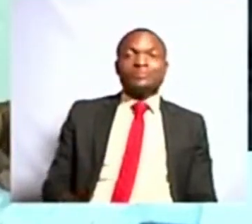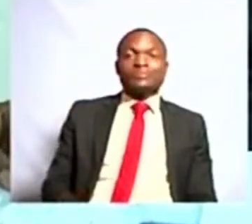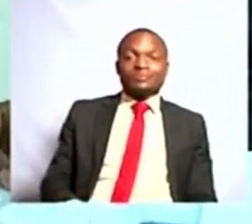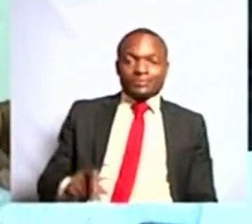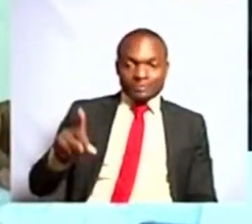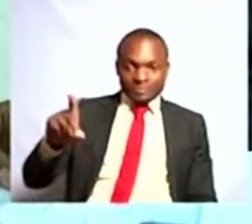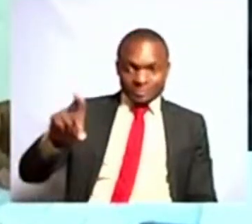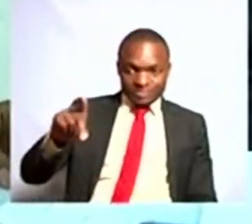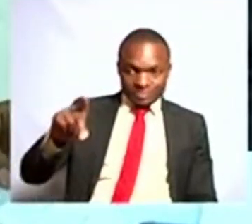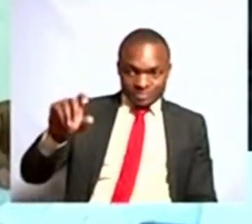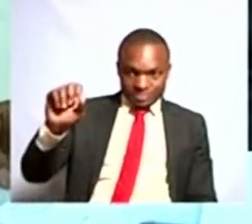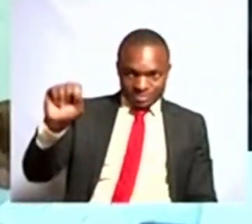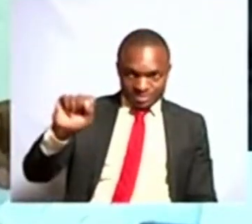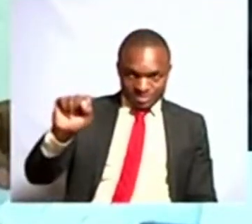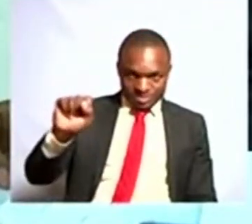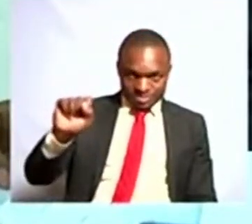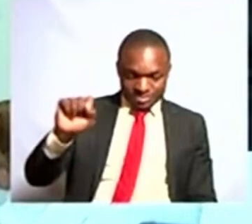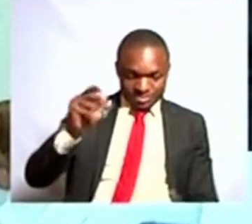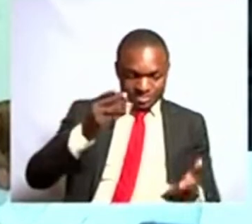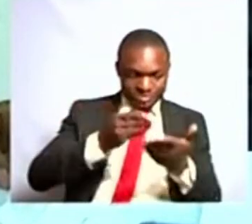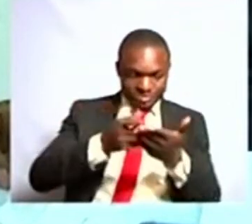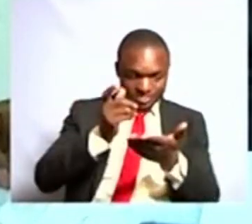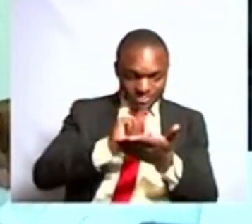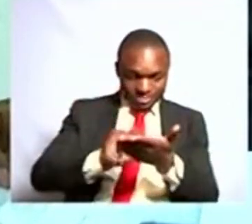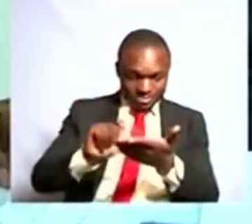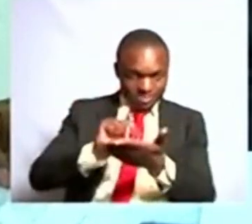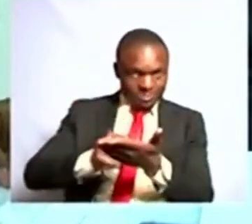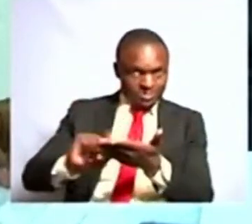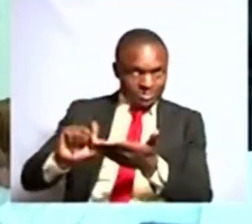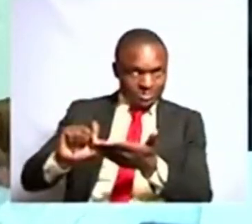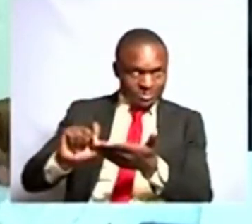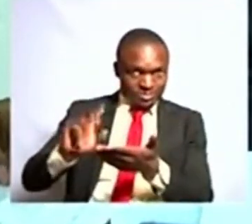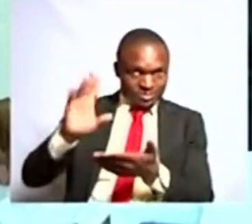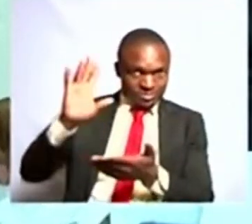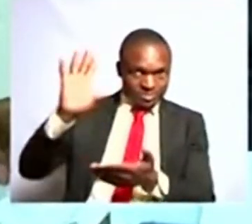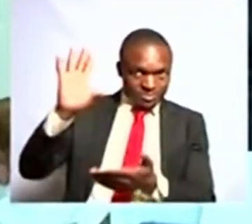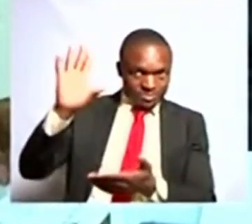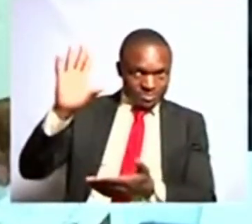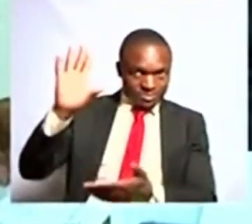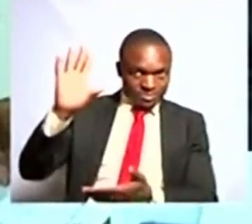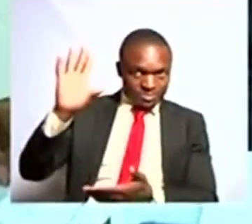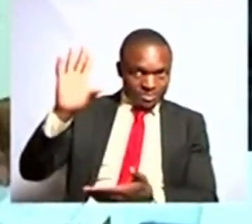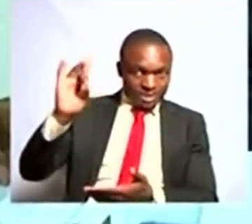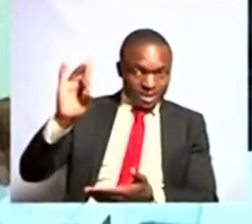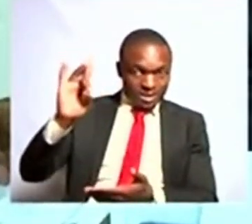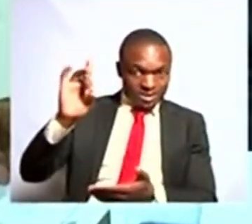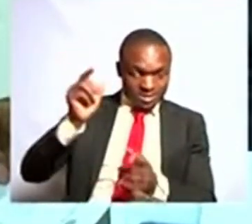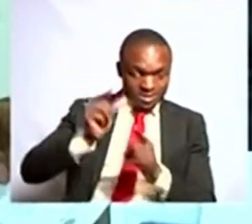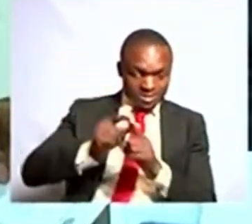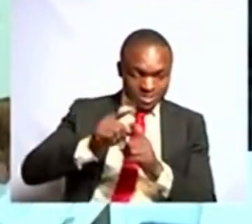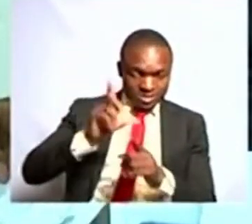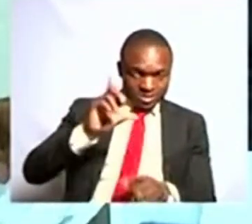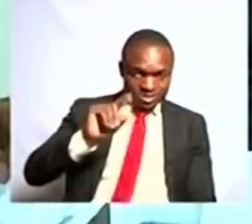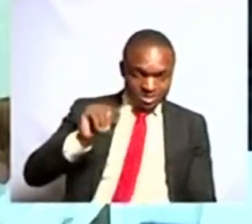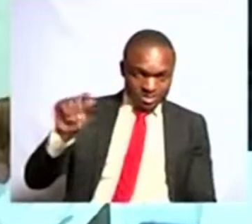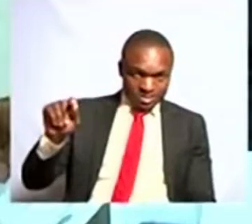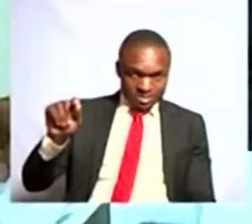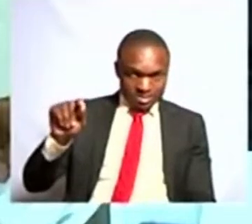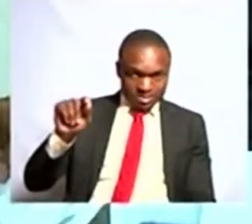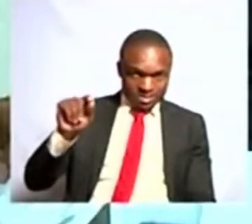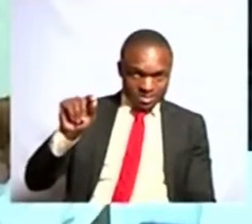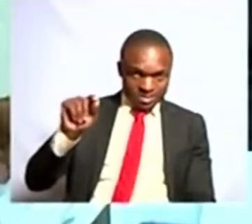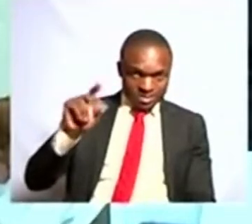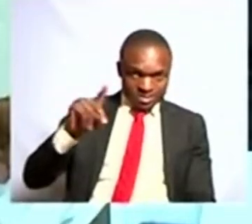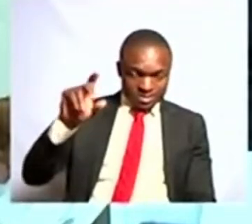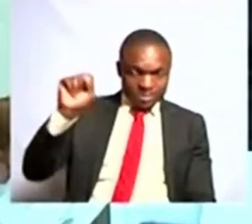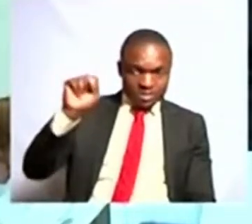Permanent Secretary, this was written on the 8th December 2020 to the Permanent Secretary, Kasama Northern